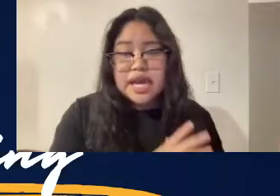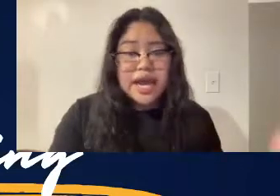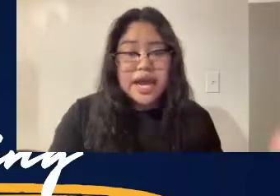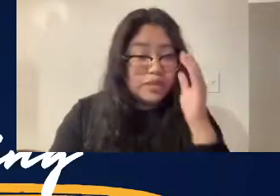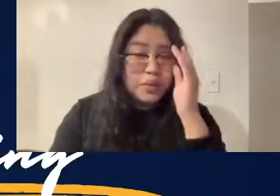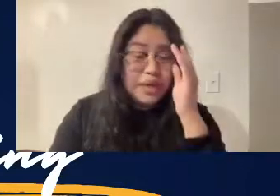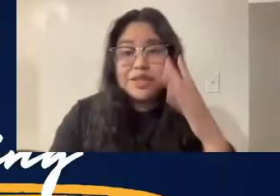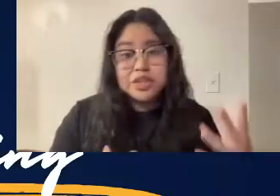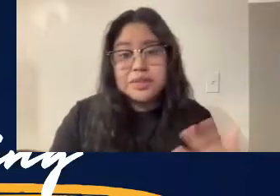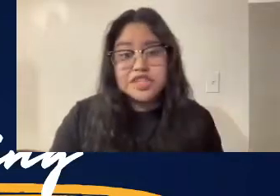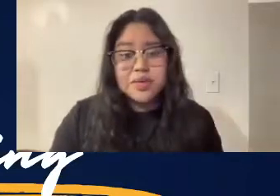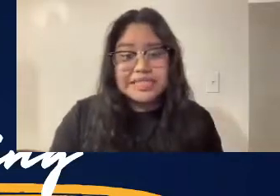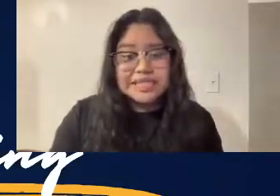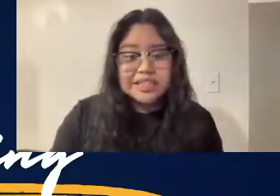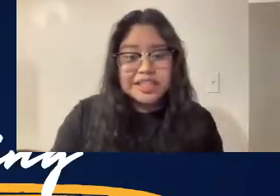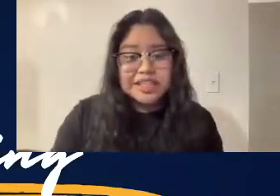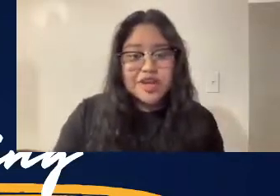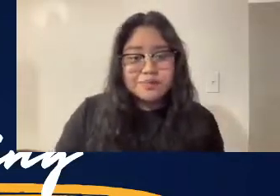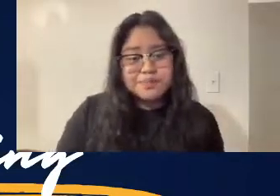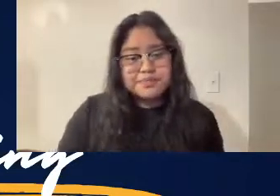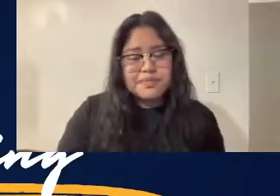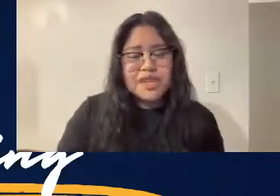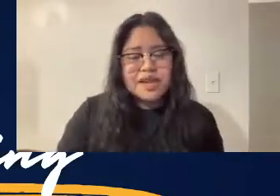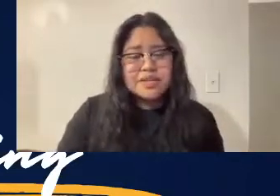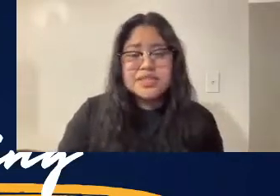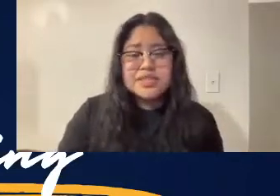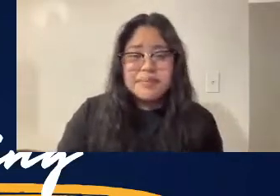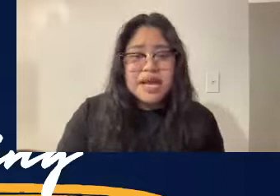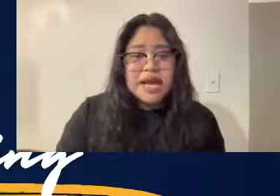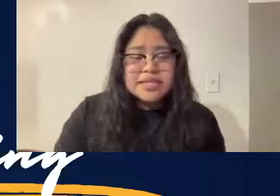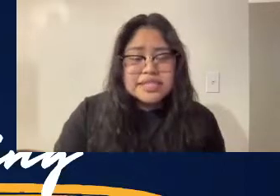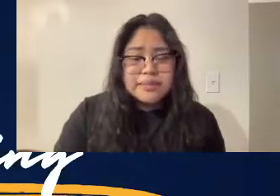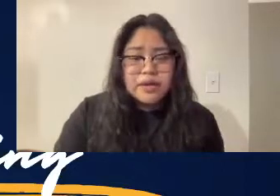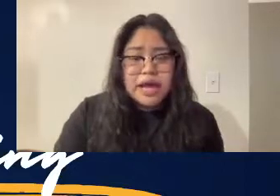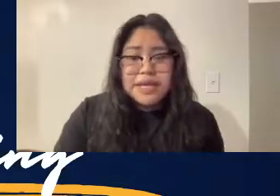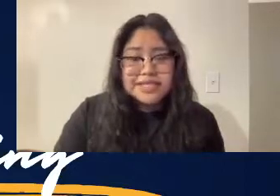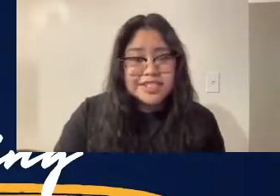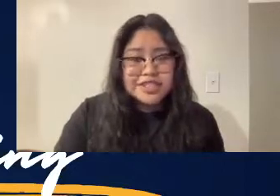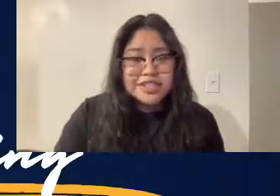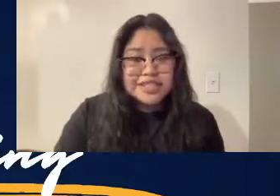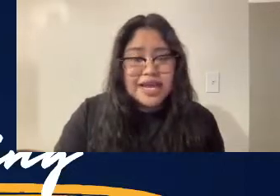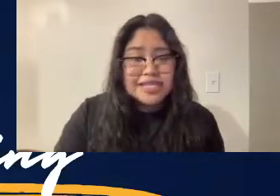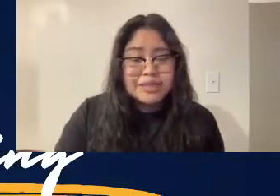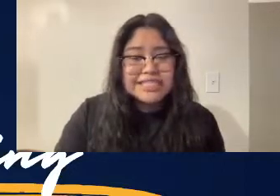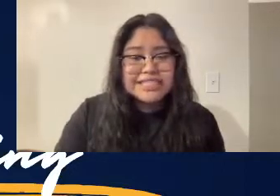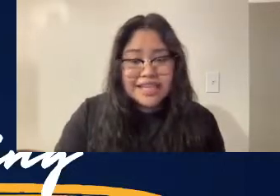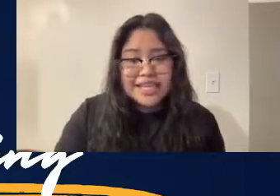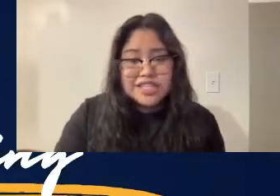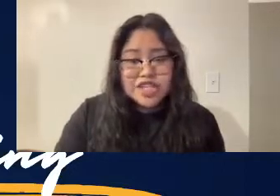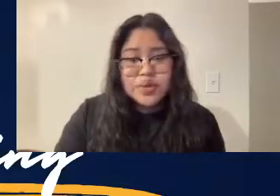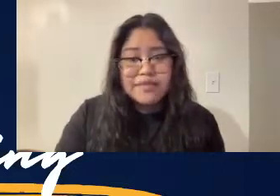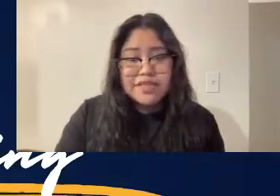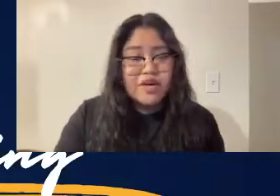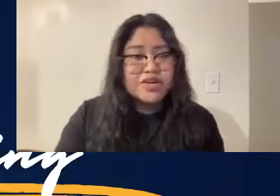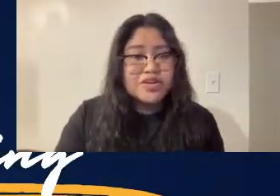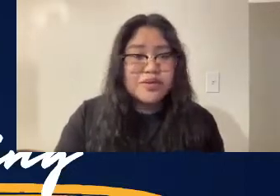did or that we have been doing so consistently. So to sum it all up, as a district assembly delegate,